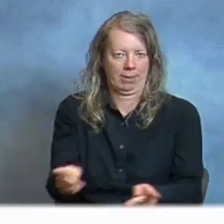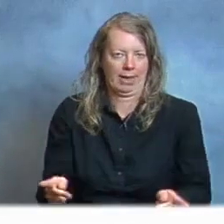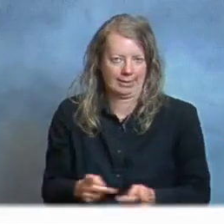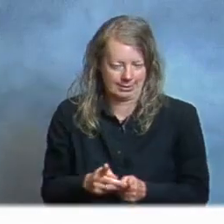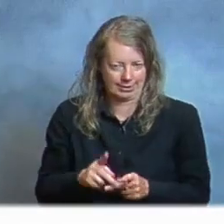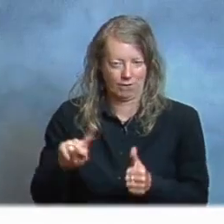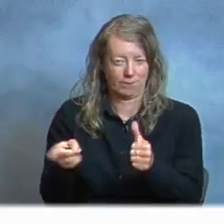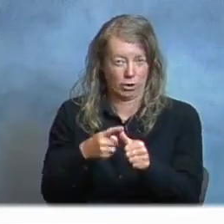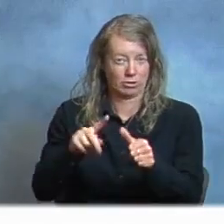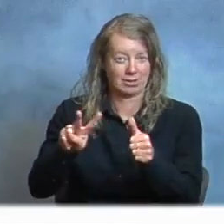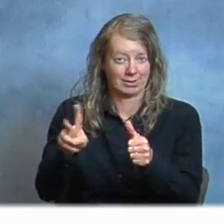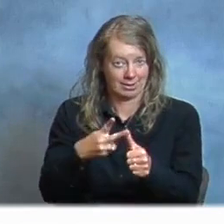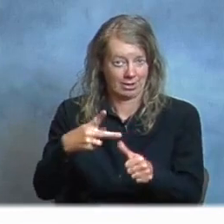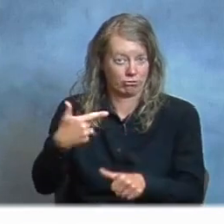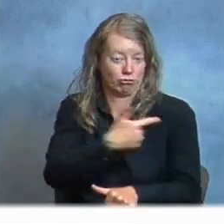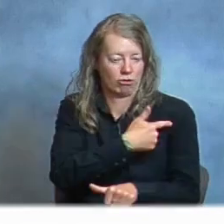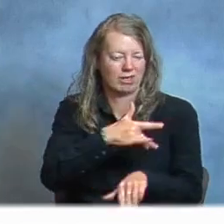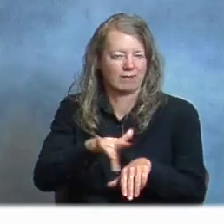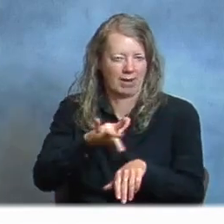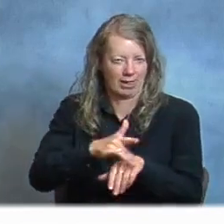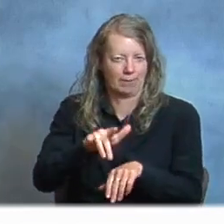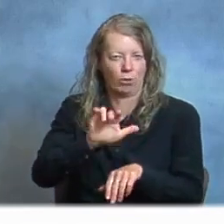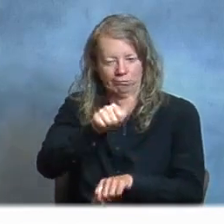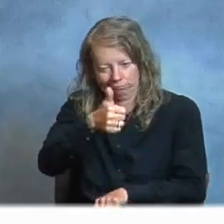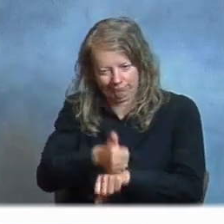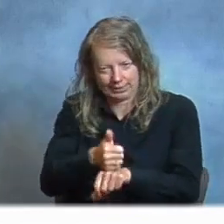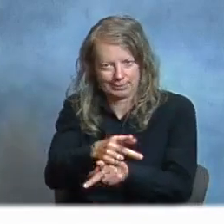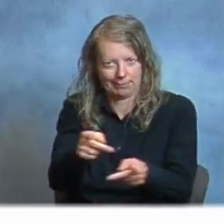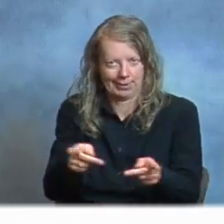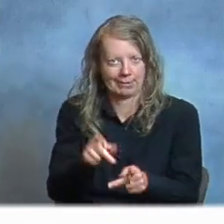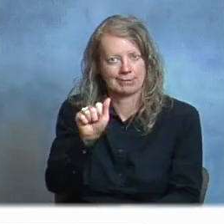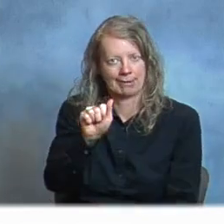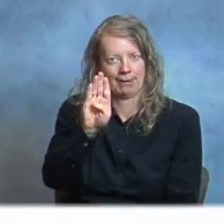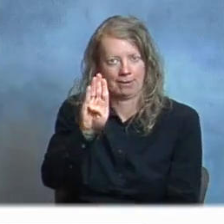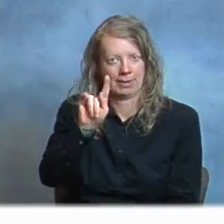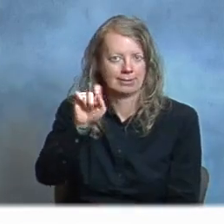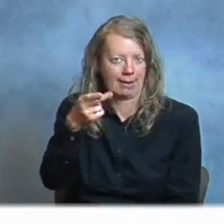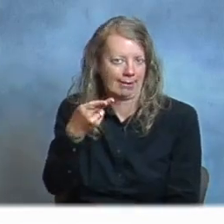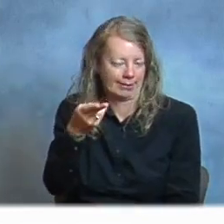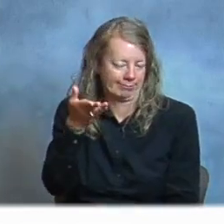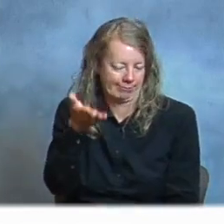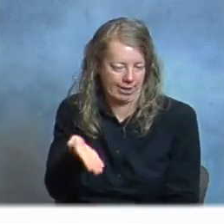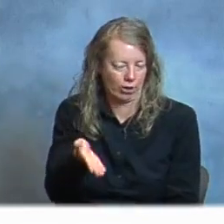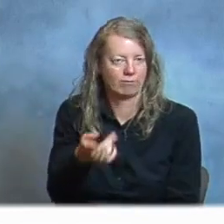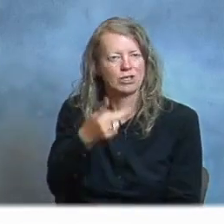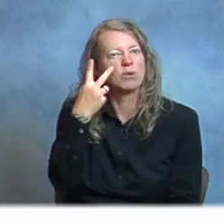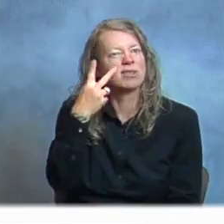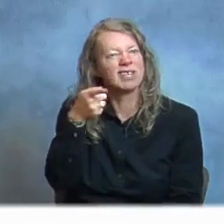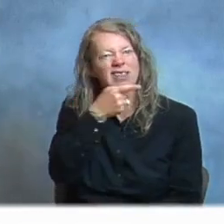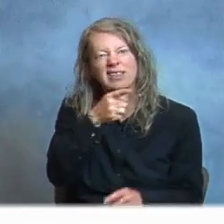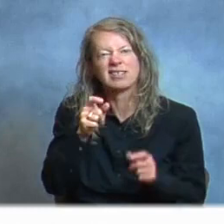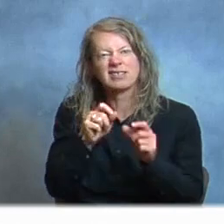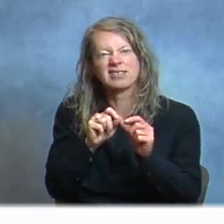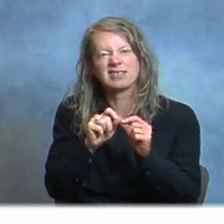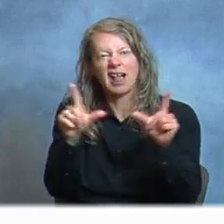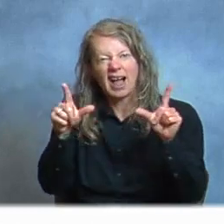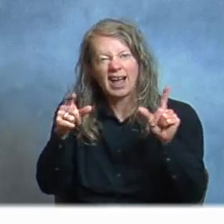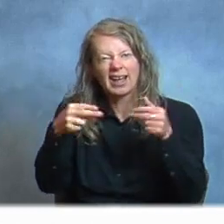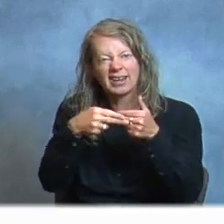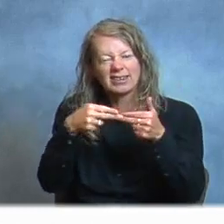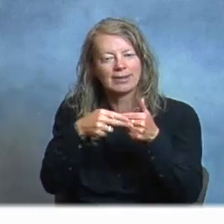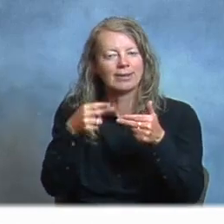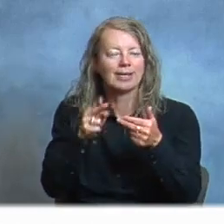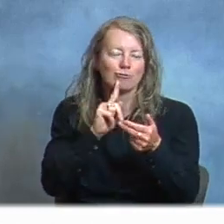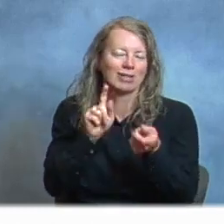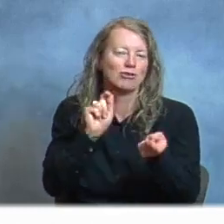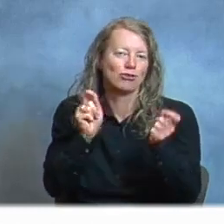are available at our fixed site at AB Tech. And as you can see here, this slide has changed over time, and you see a lot more